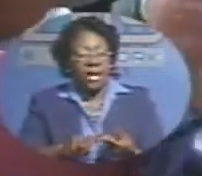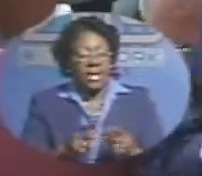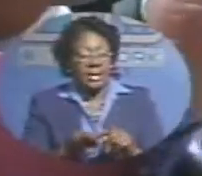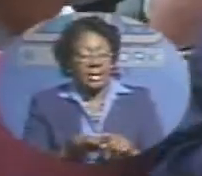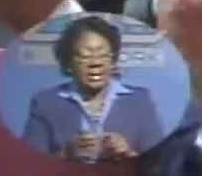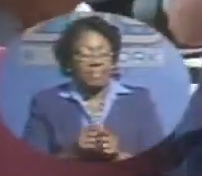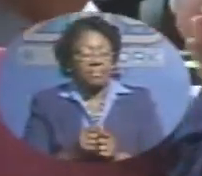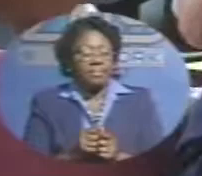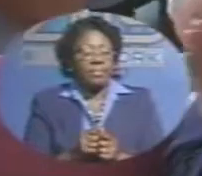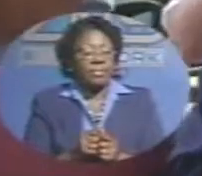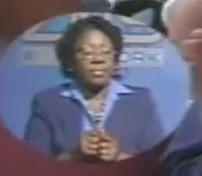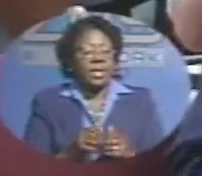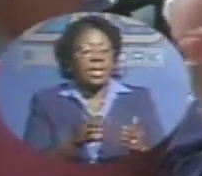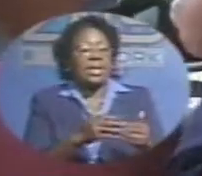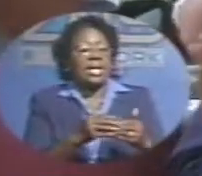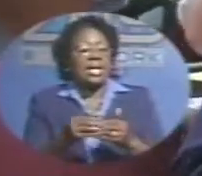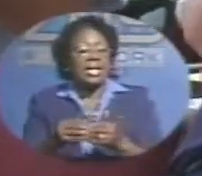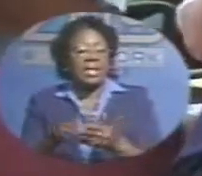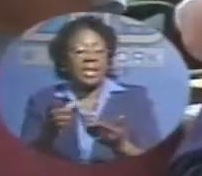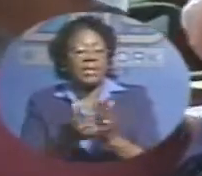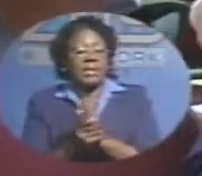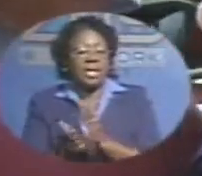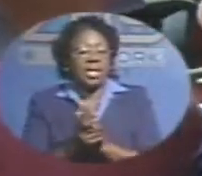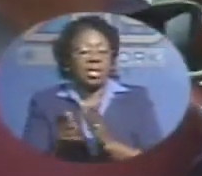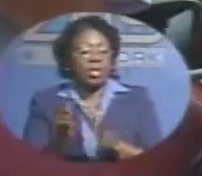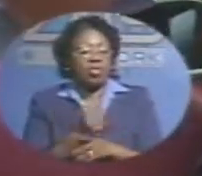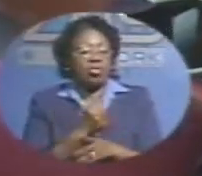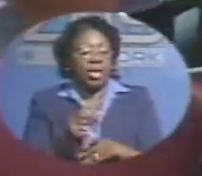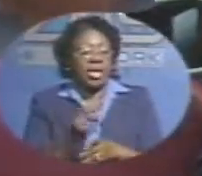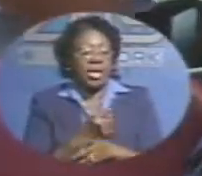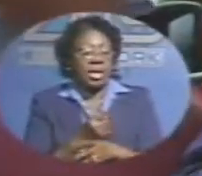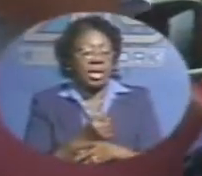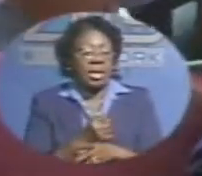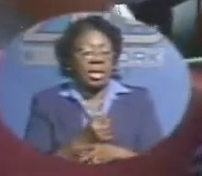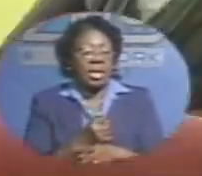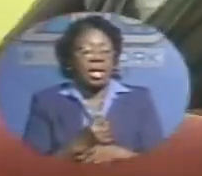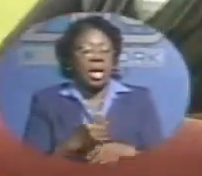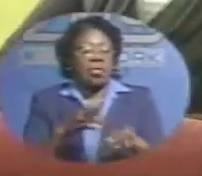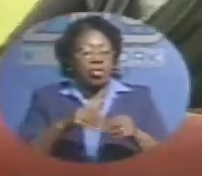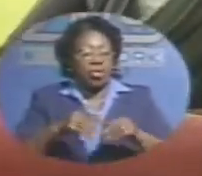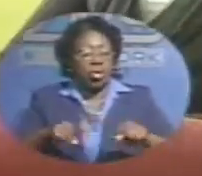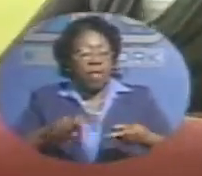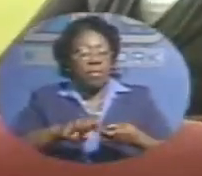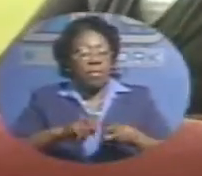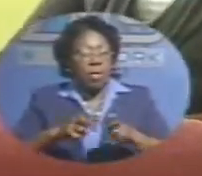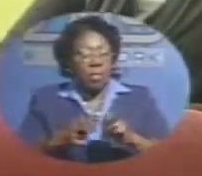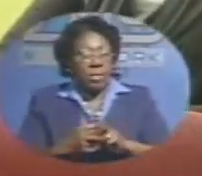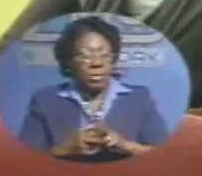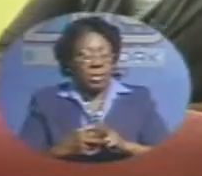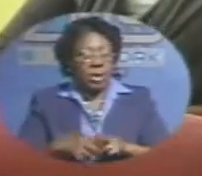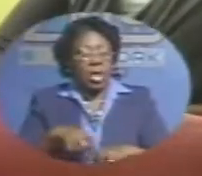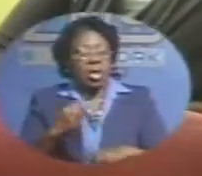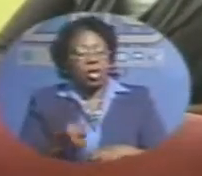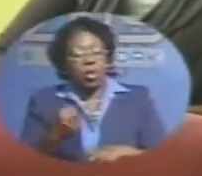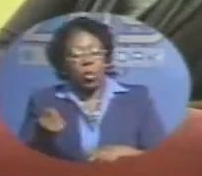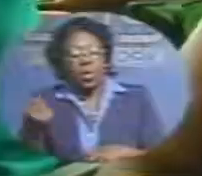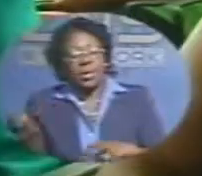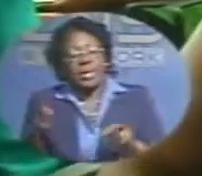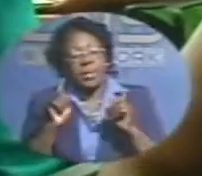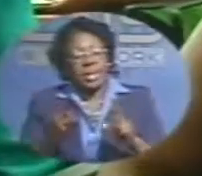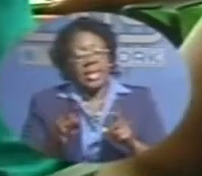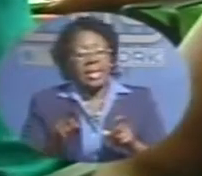activities included leadership skills training, conflict resolution, and community service, tools they will need to